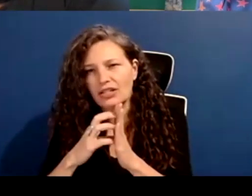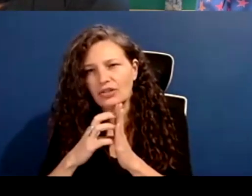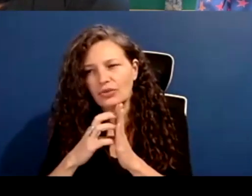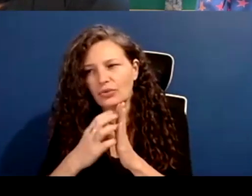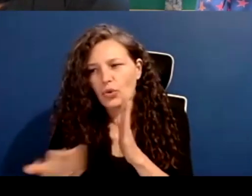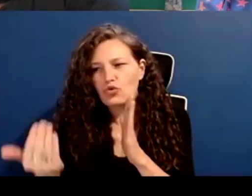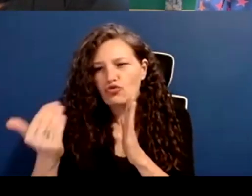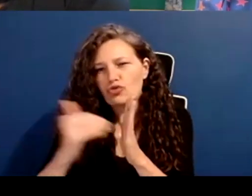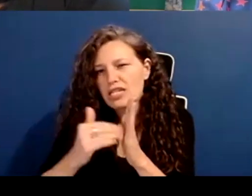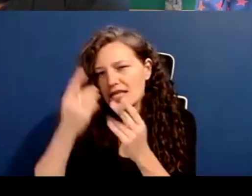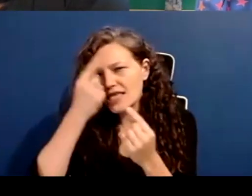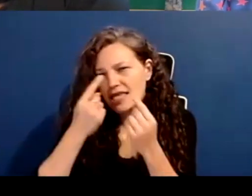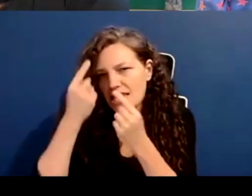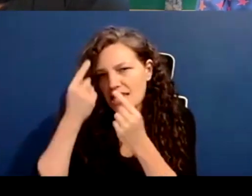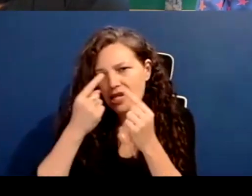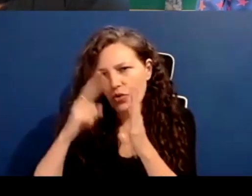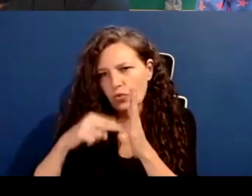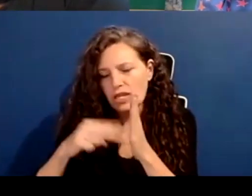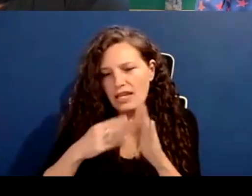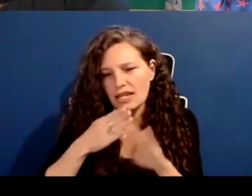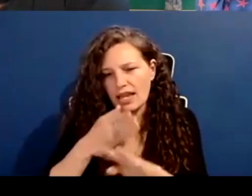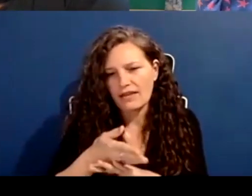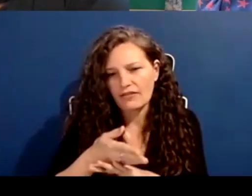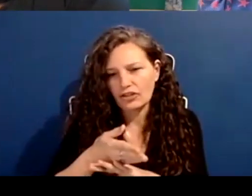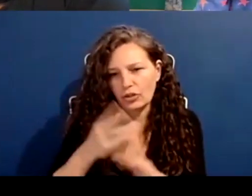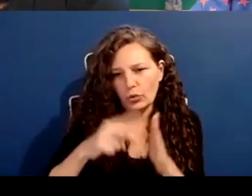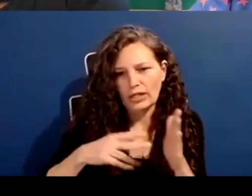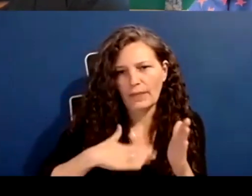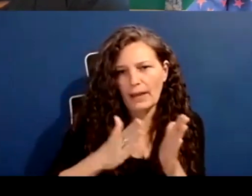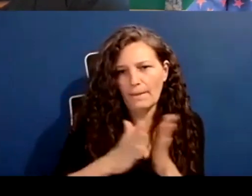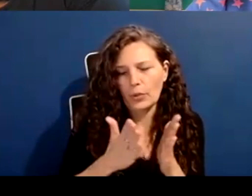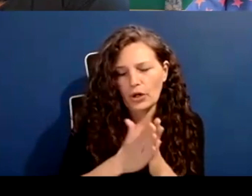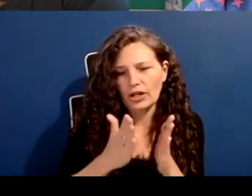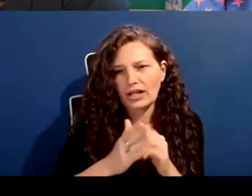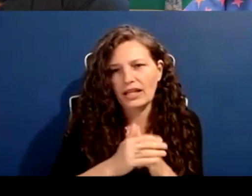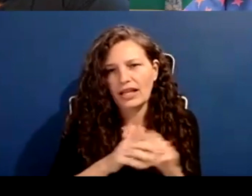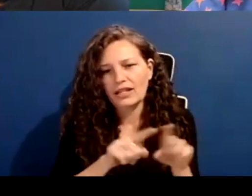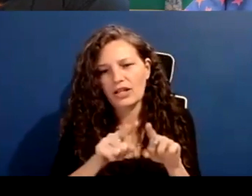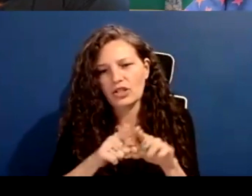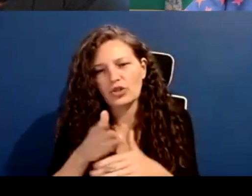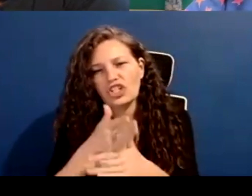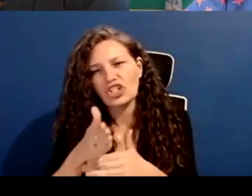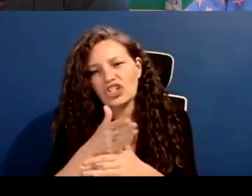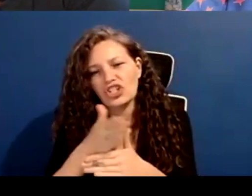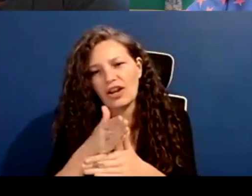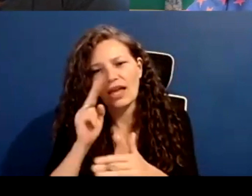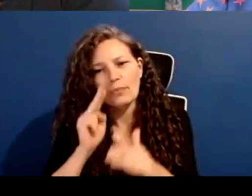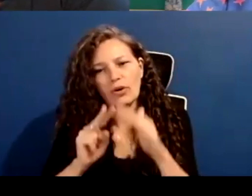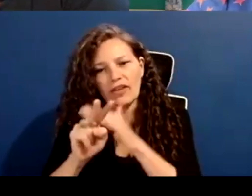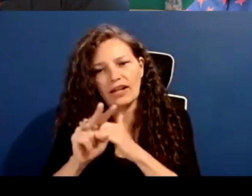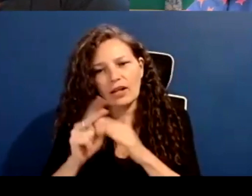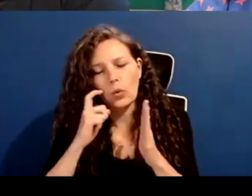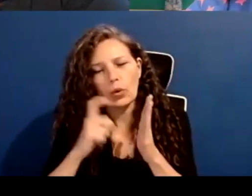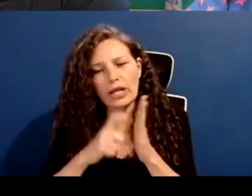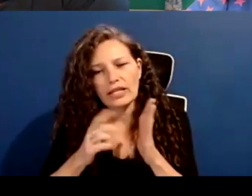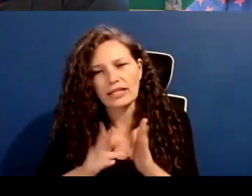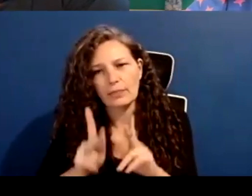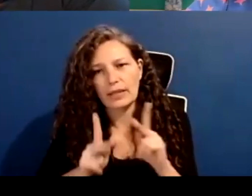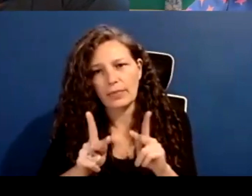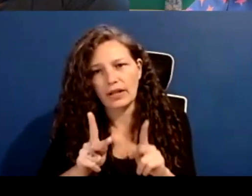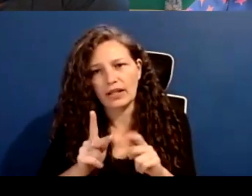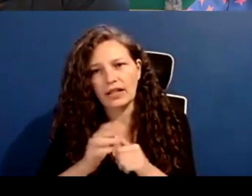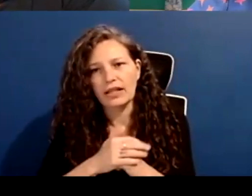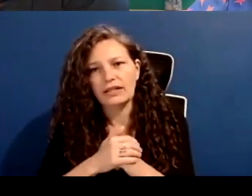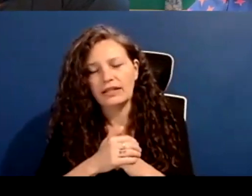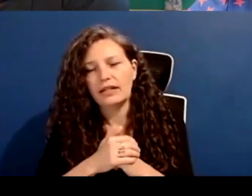some of the prophetic witness of disabled folks. even in that verse that Lamar was just